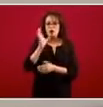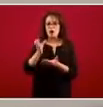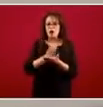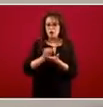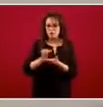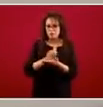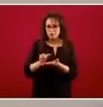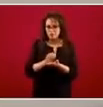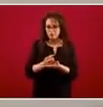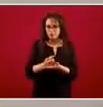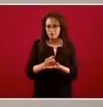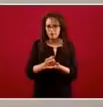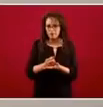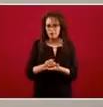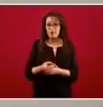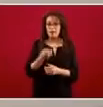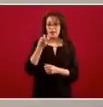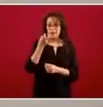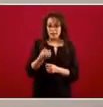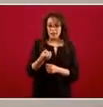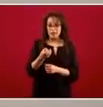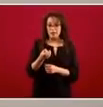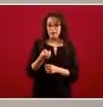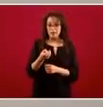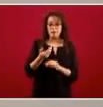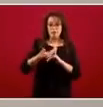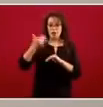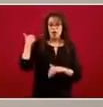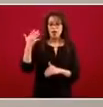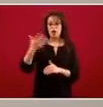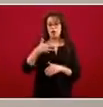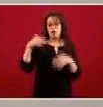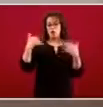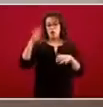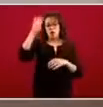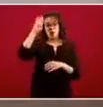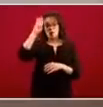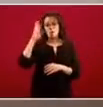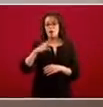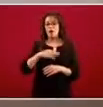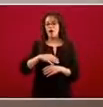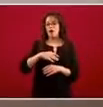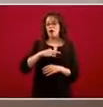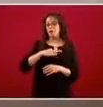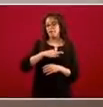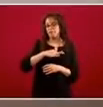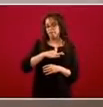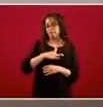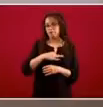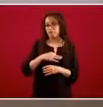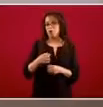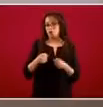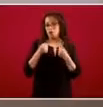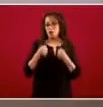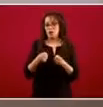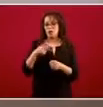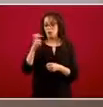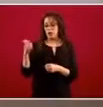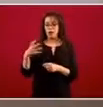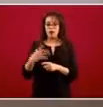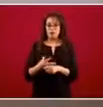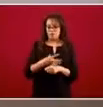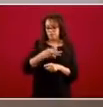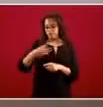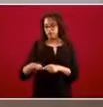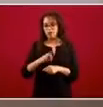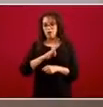of patients that have been severely ill but have recovered. So we could maybe take